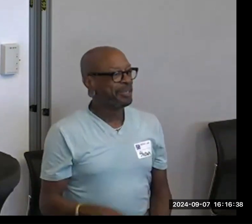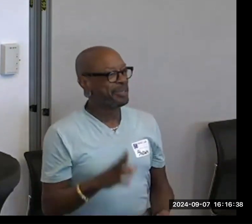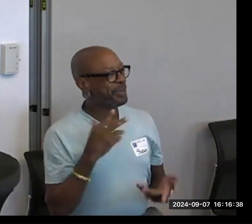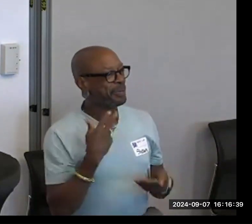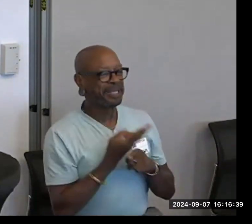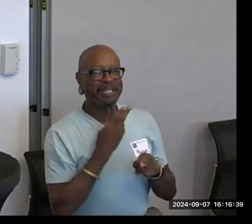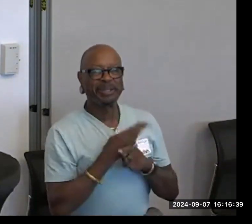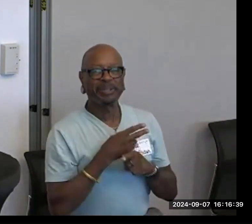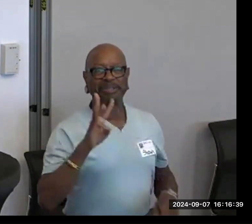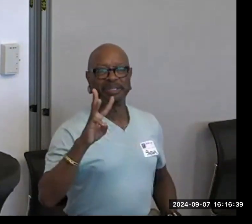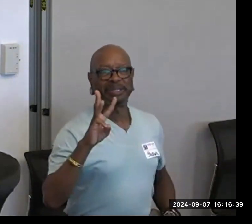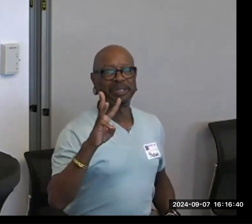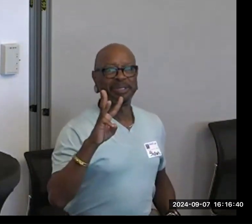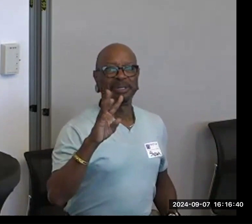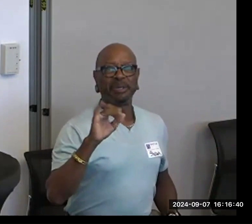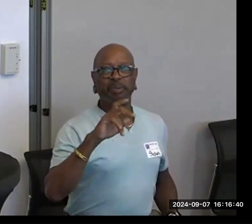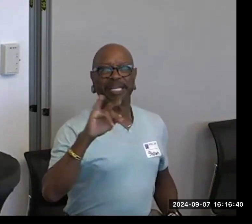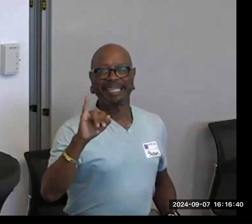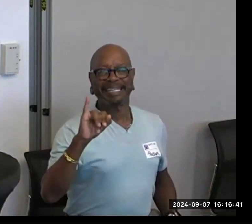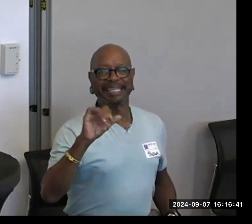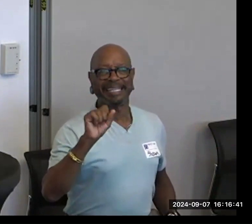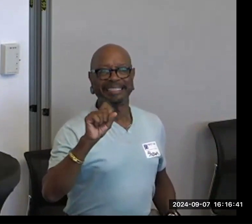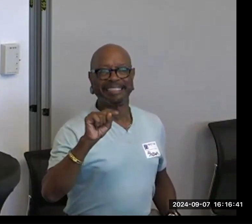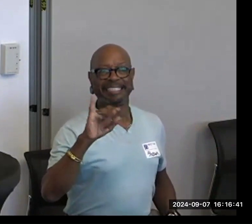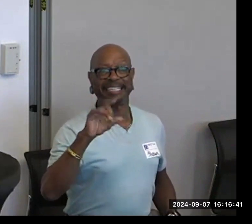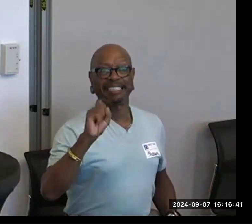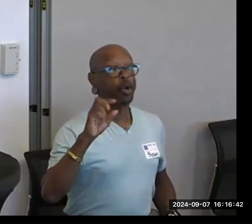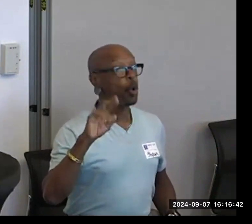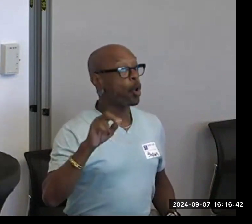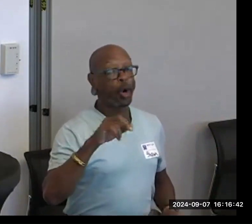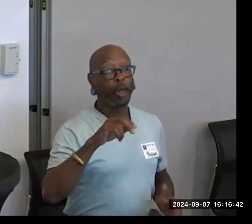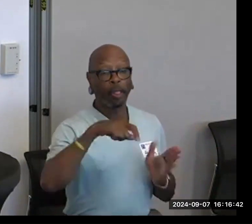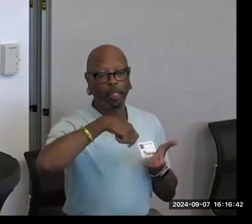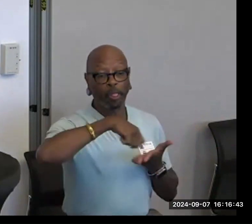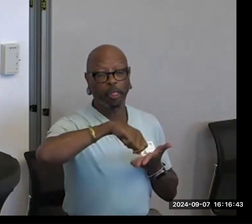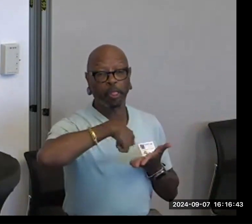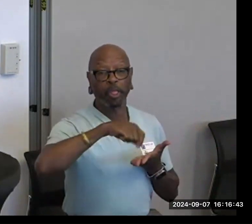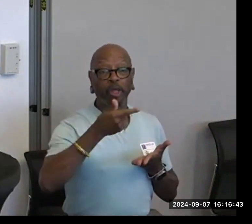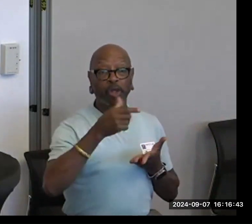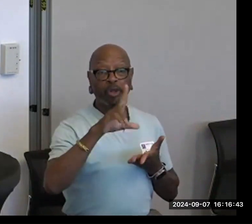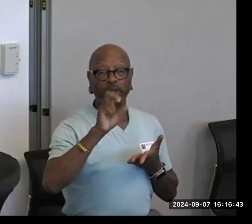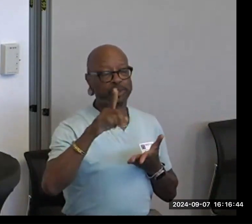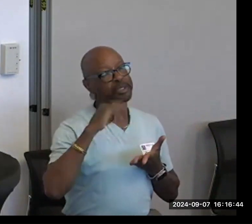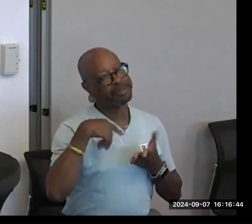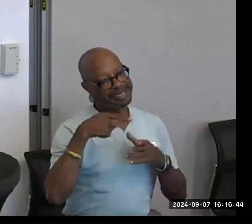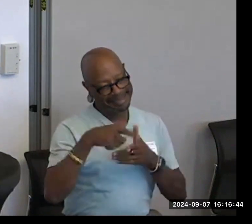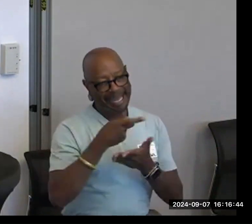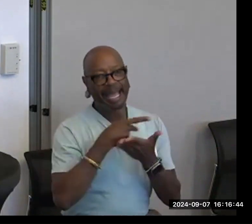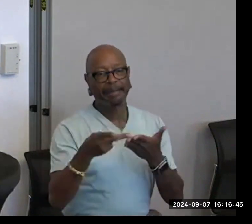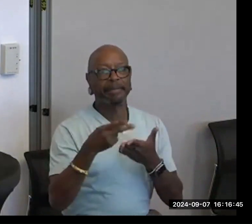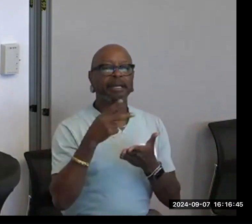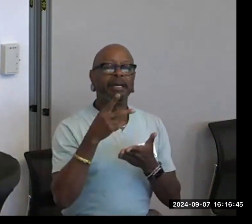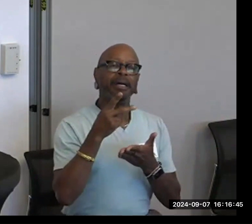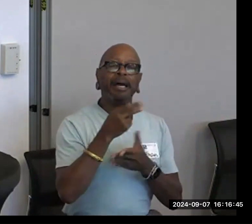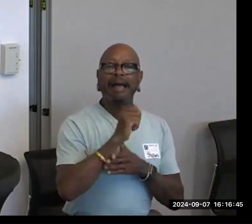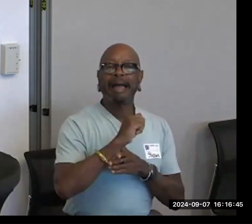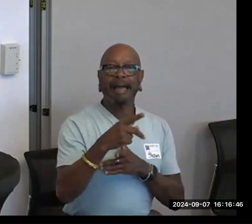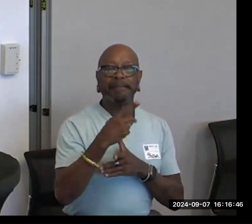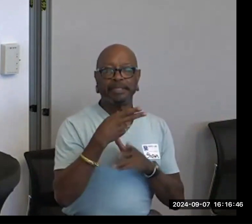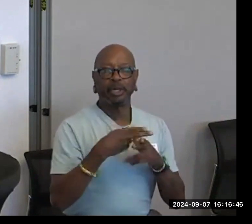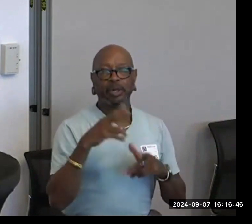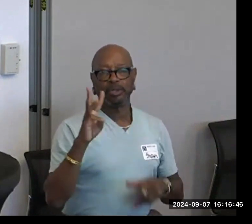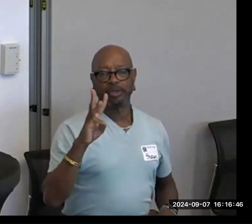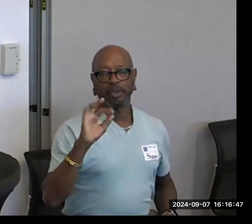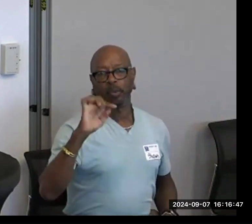sticks, glue, whatever they have, they just wing it to do that. So this app is called Wing It, and you're going to be able to take